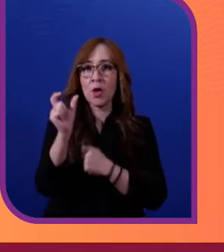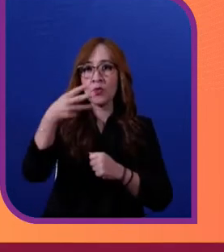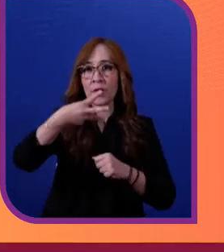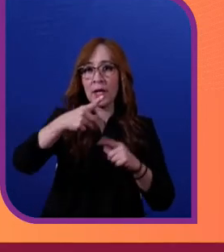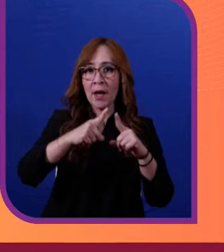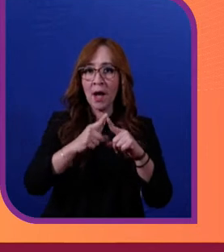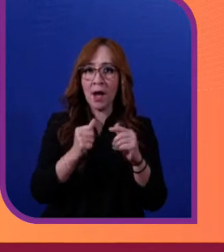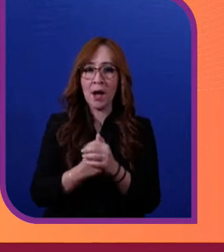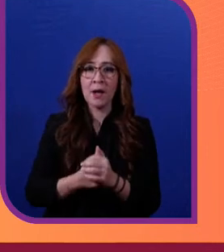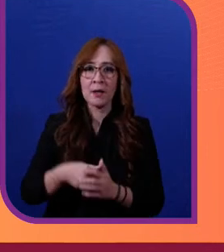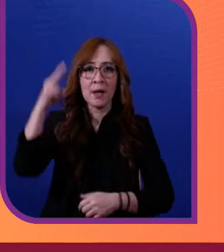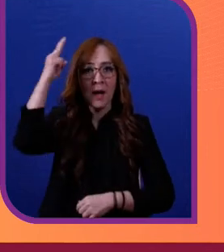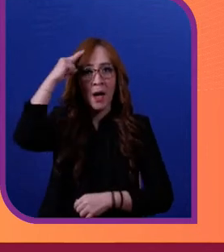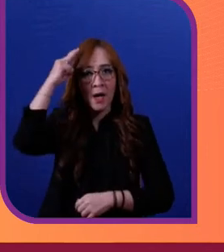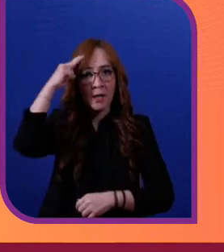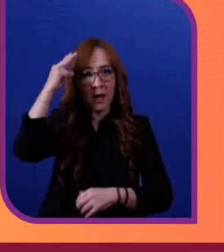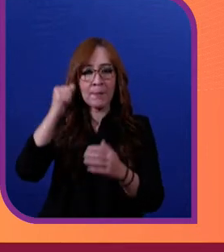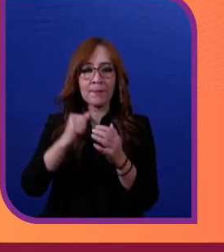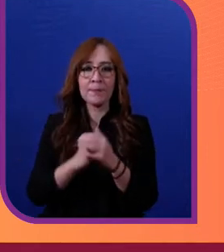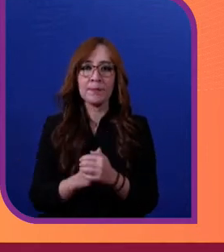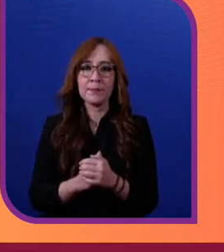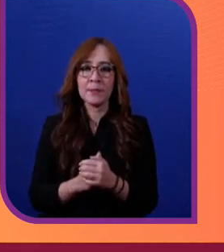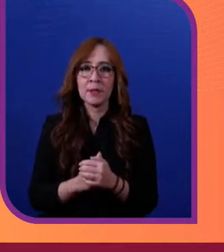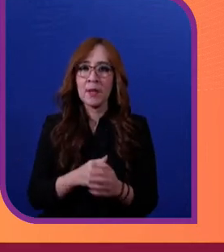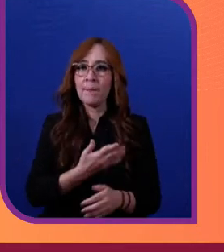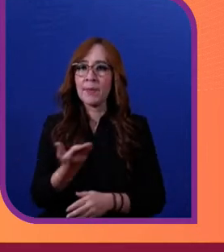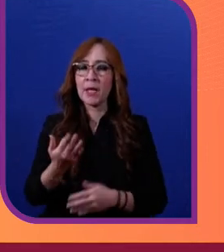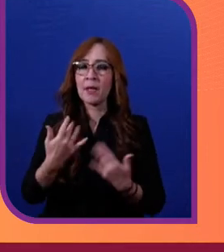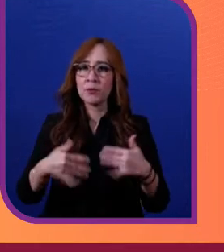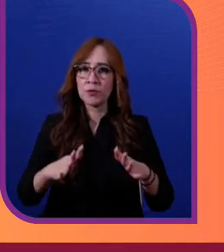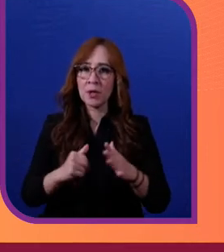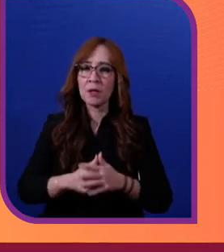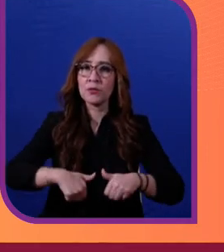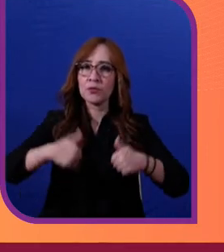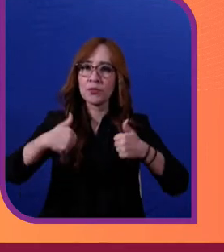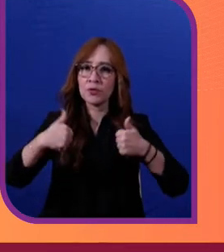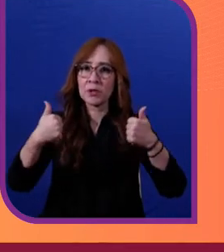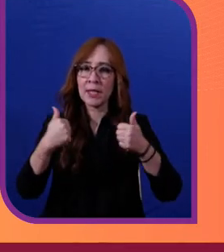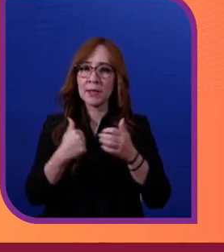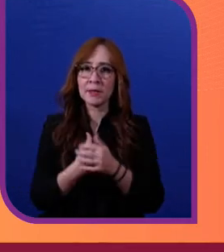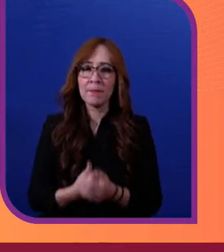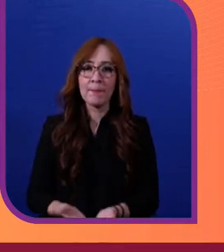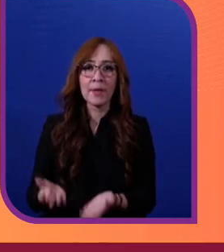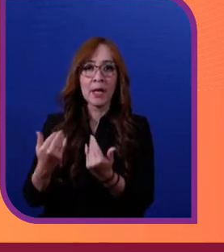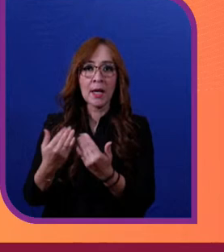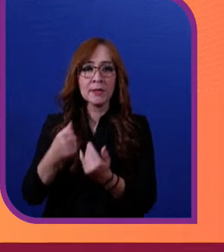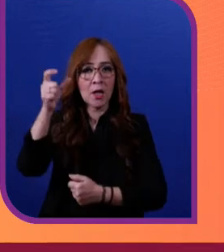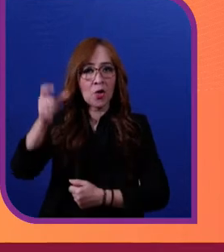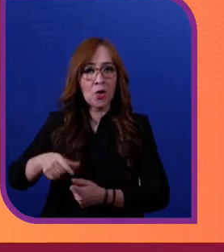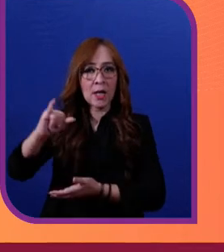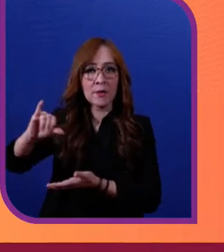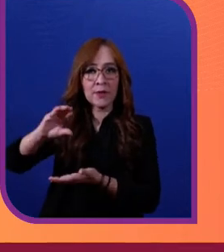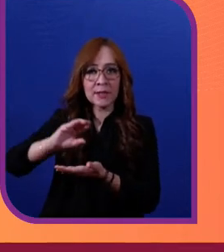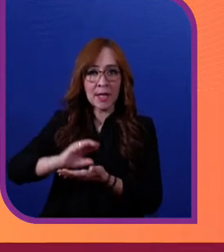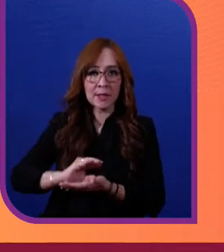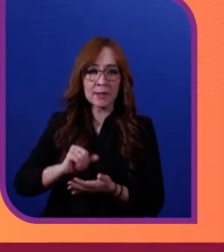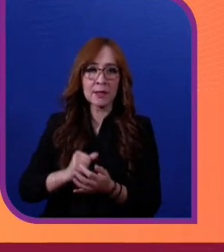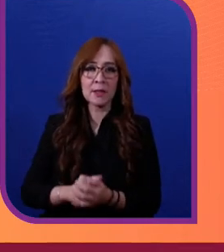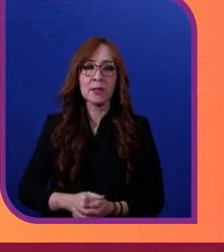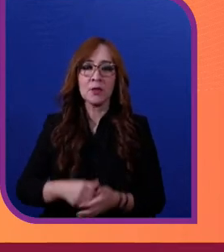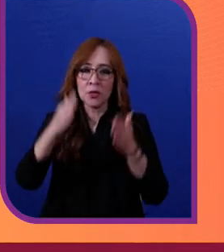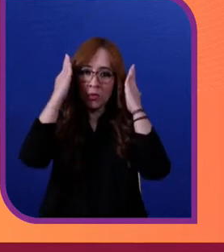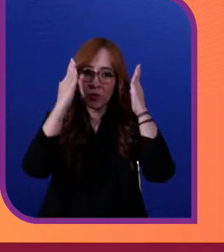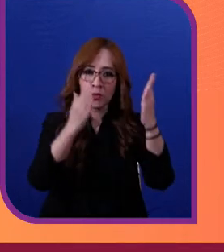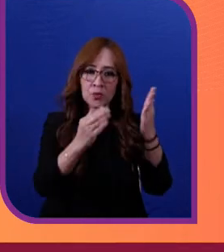ayat rekening restore stuti litis Hei sektor sewot dengan power spesialin now there is an expected